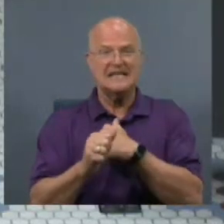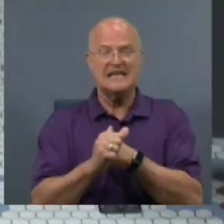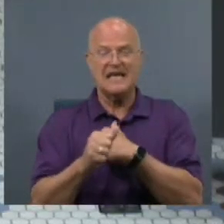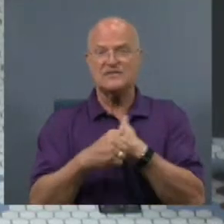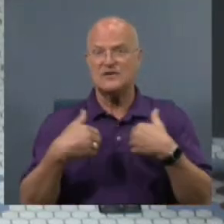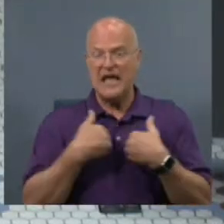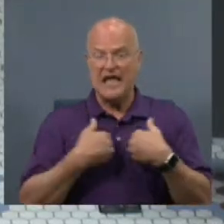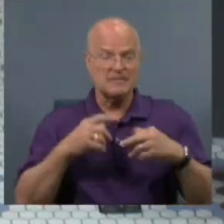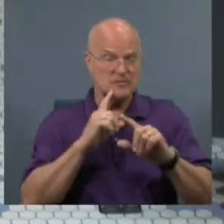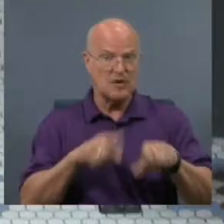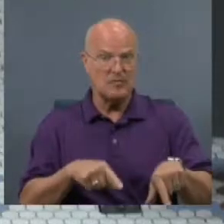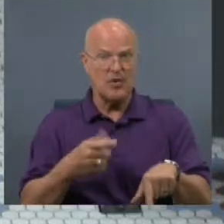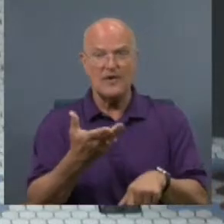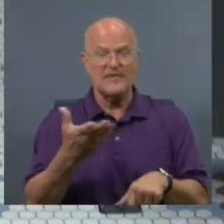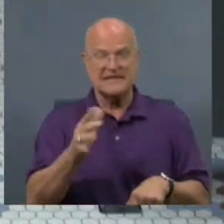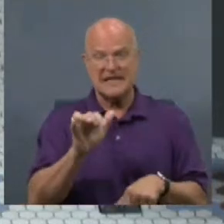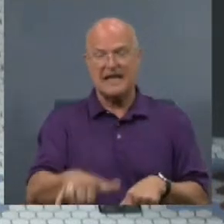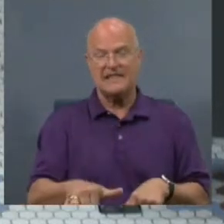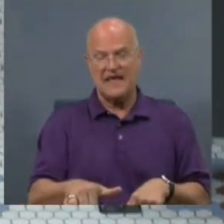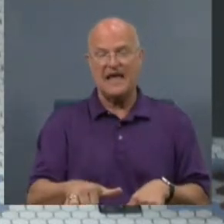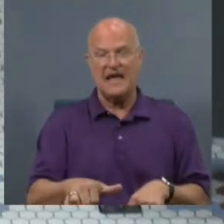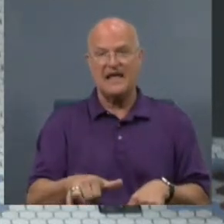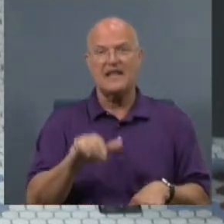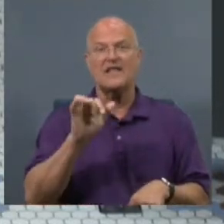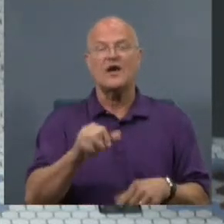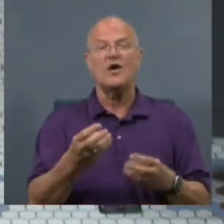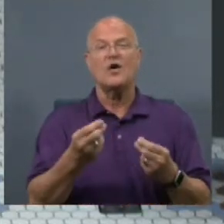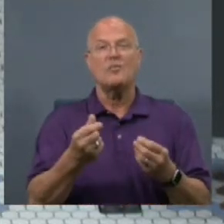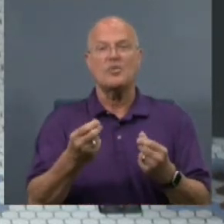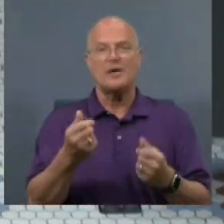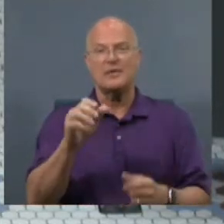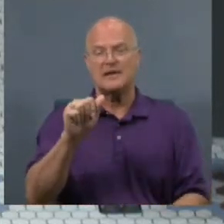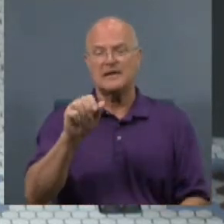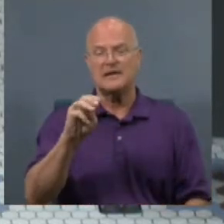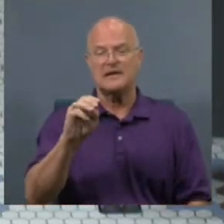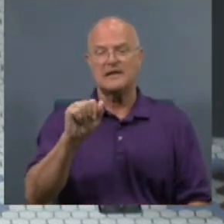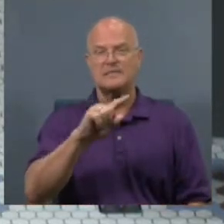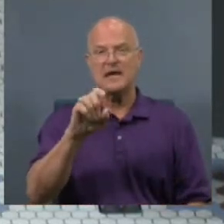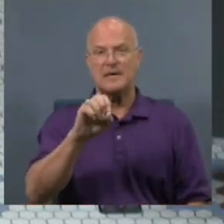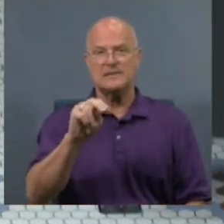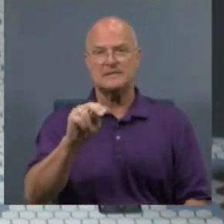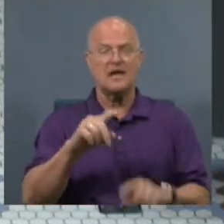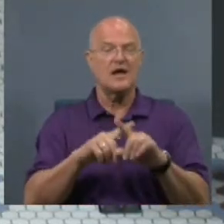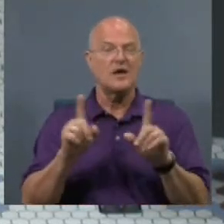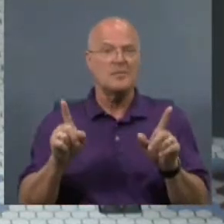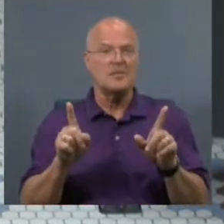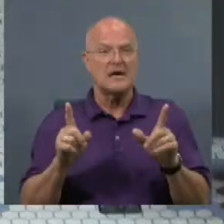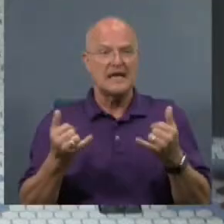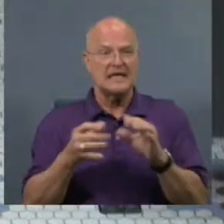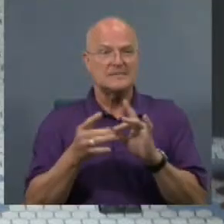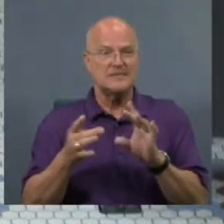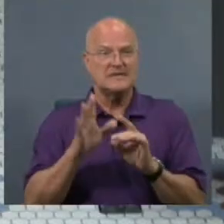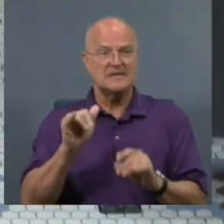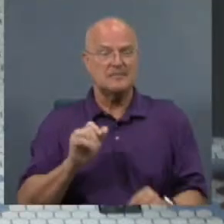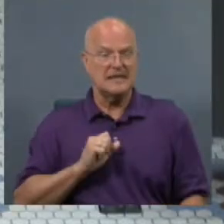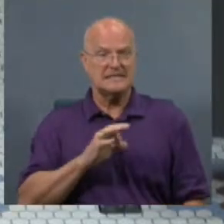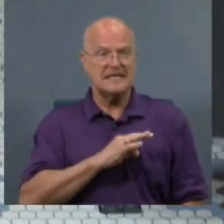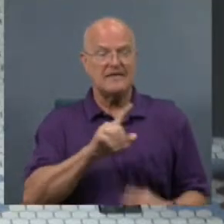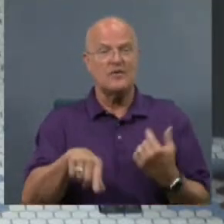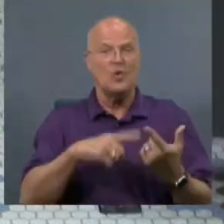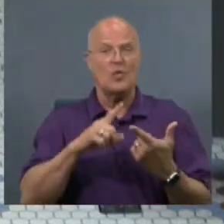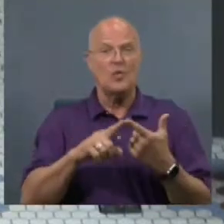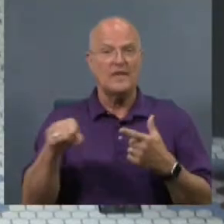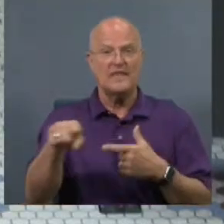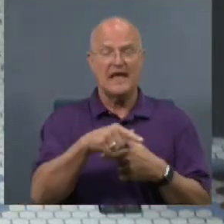report, things like that, those are property of Amazon. But as mentioned by staff, when they